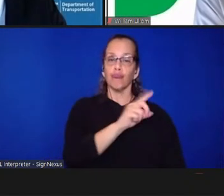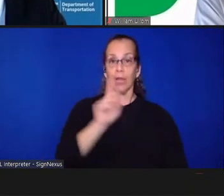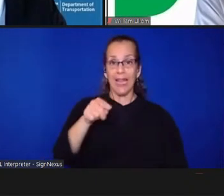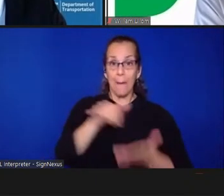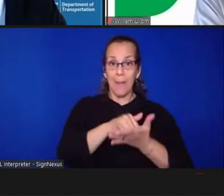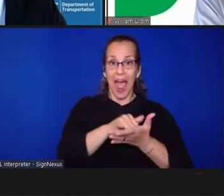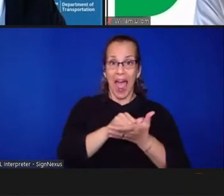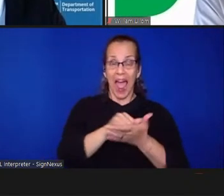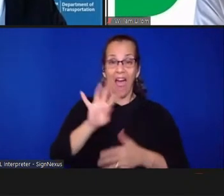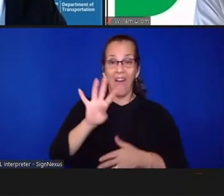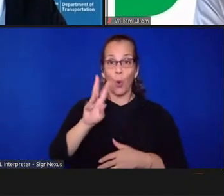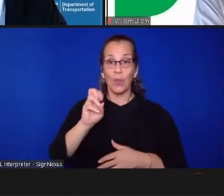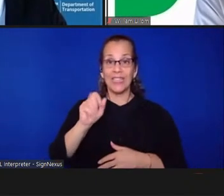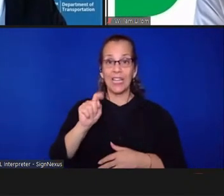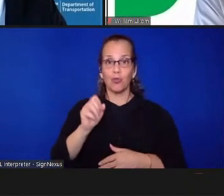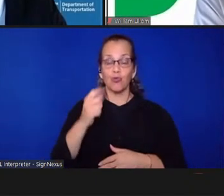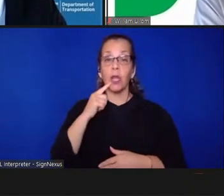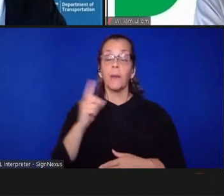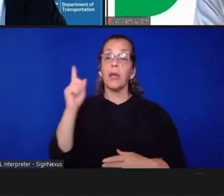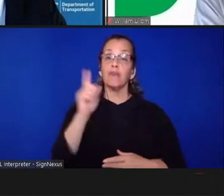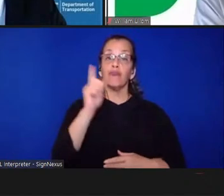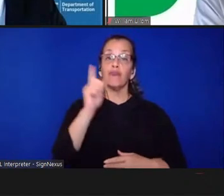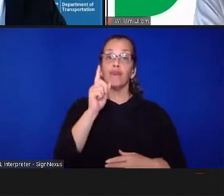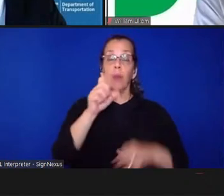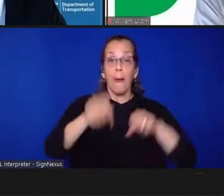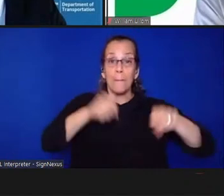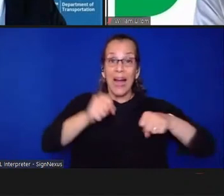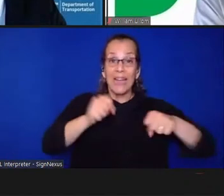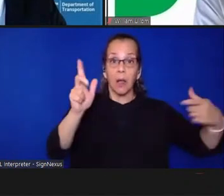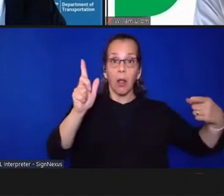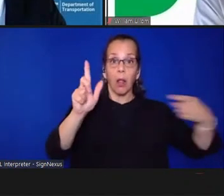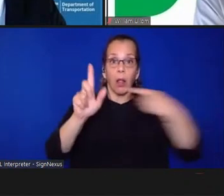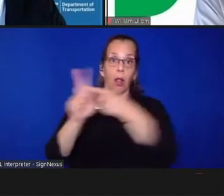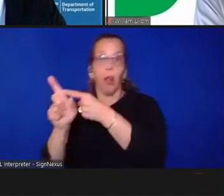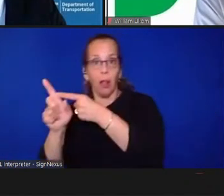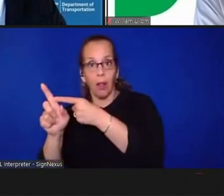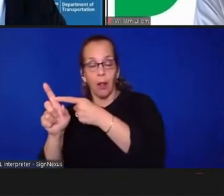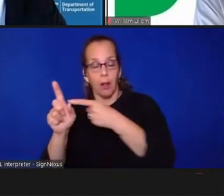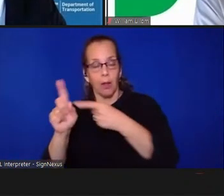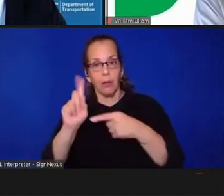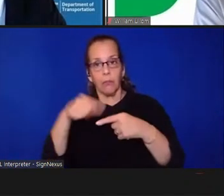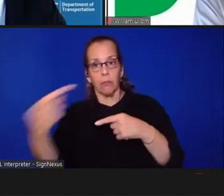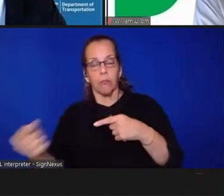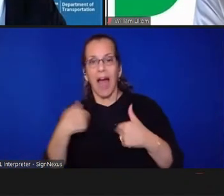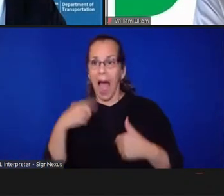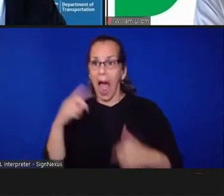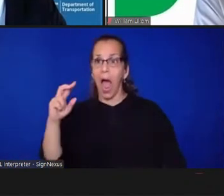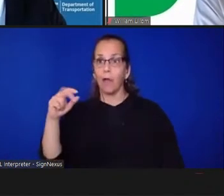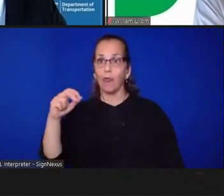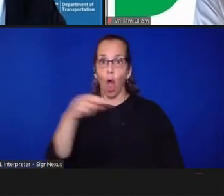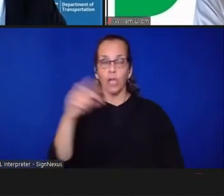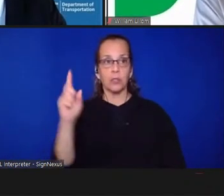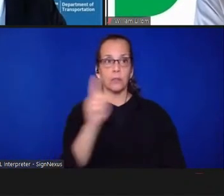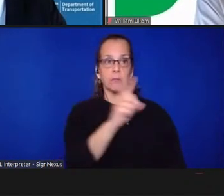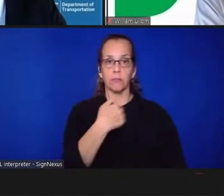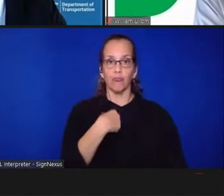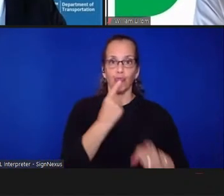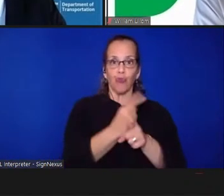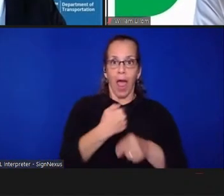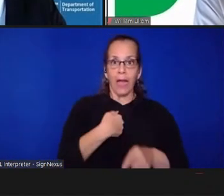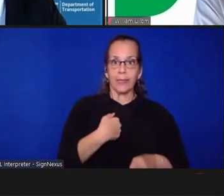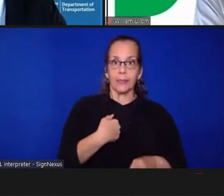I was hit by a bicyclist coming around the corner despite the fact that I was crossing at a light he didn't